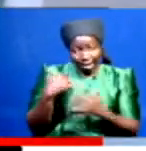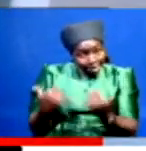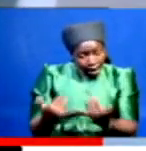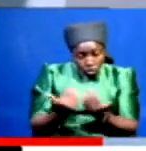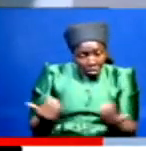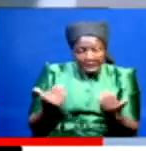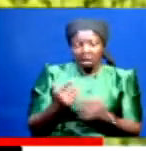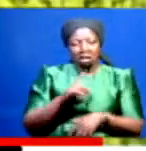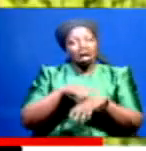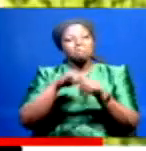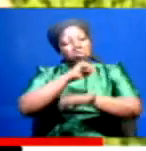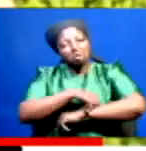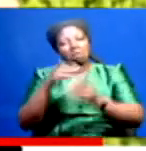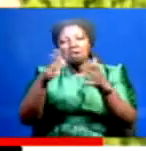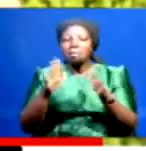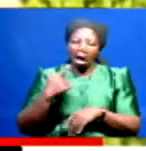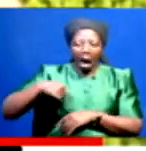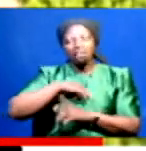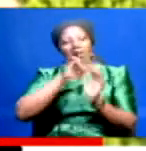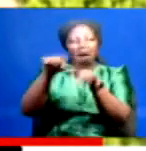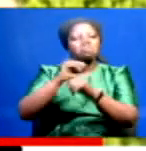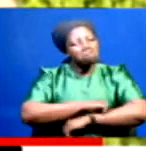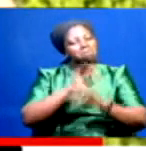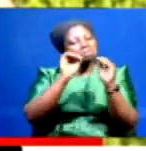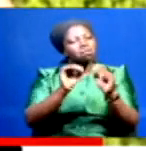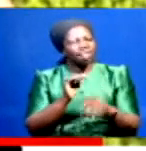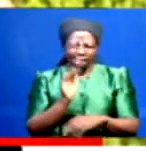ikifunguka twende shule kwa dili.